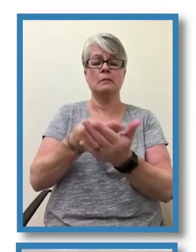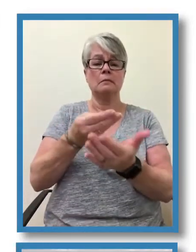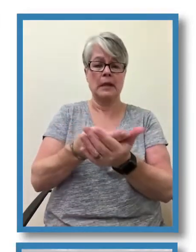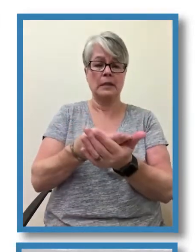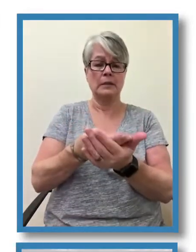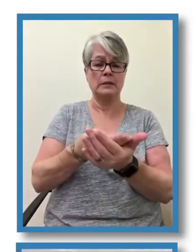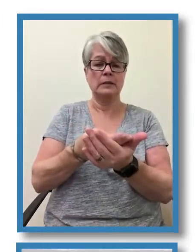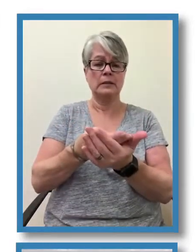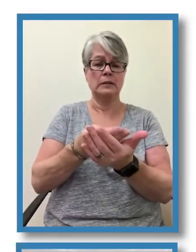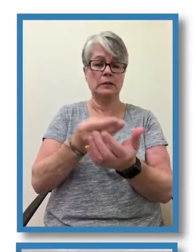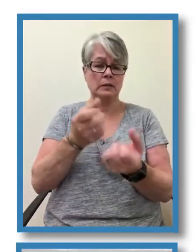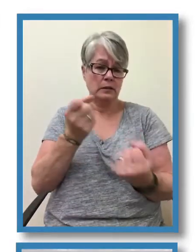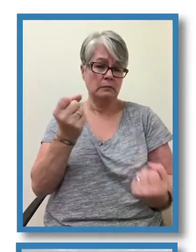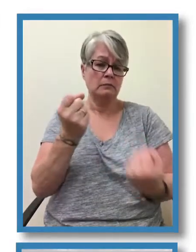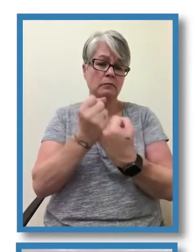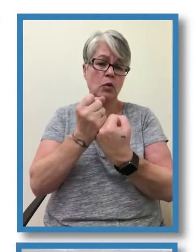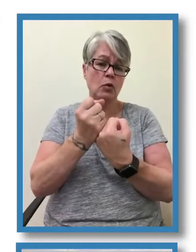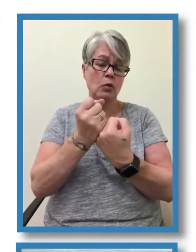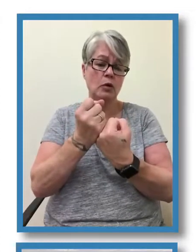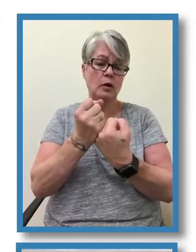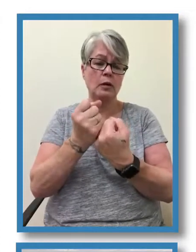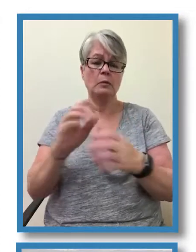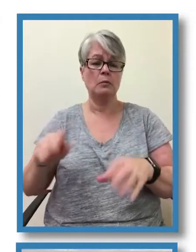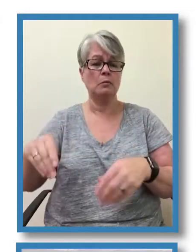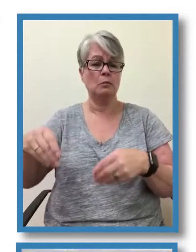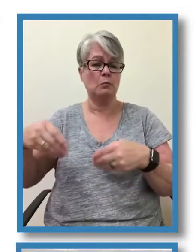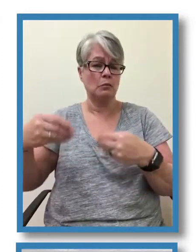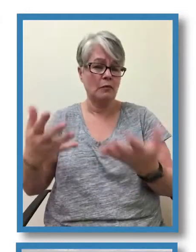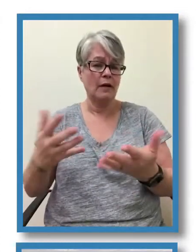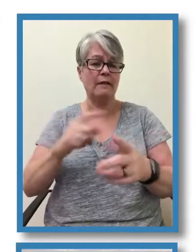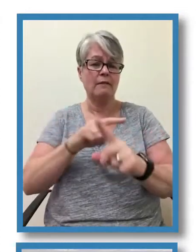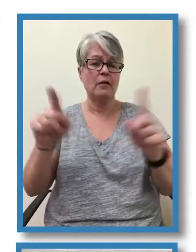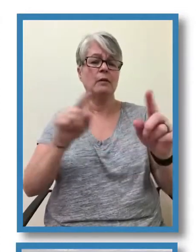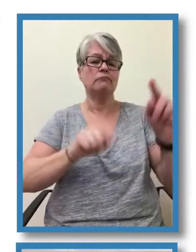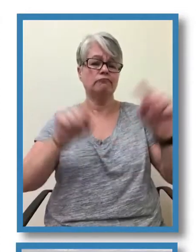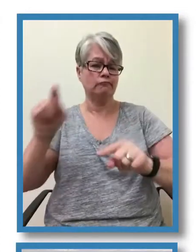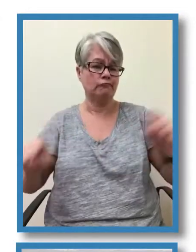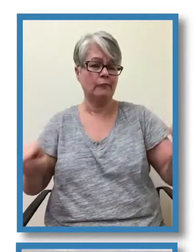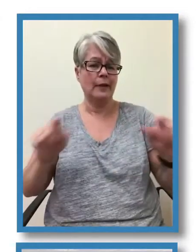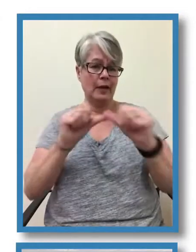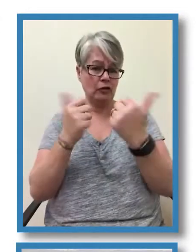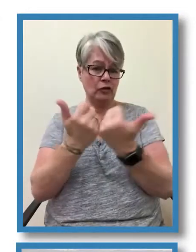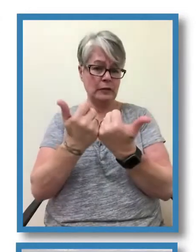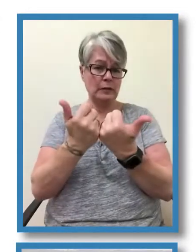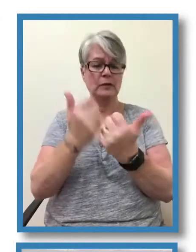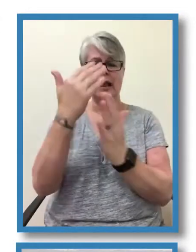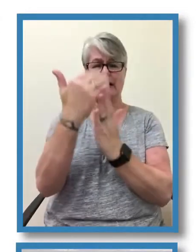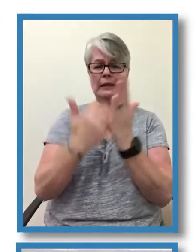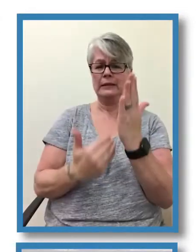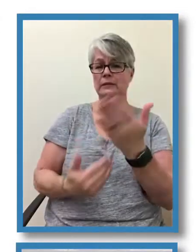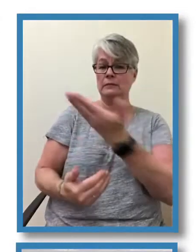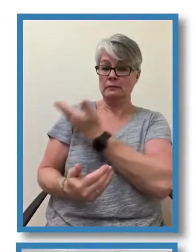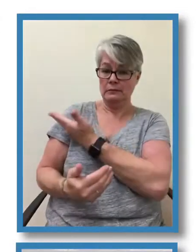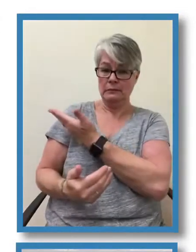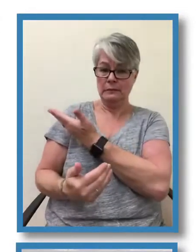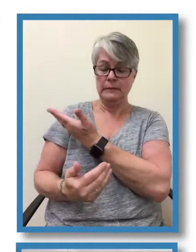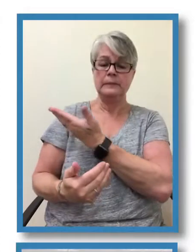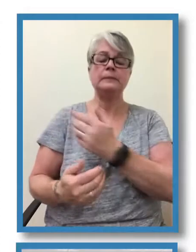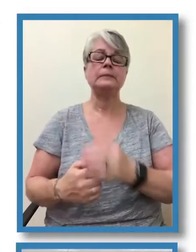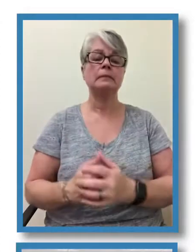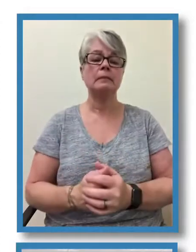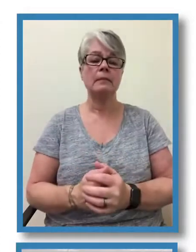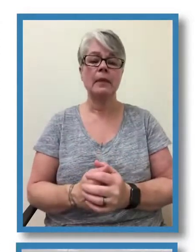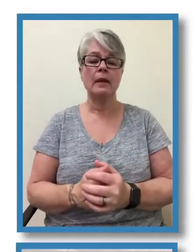Incorporated, and Lawson Health Research Institute. I have been involved with a consultant and done